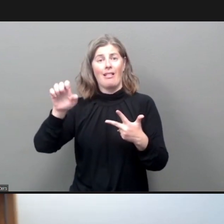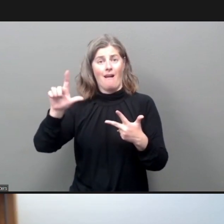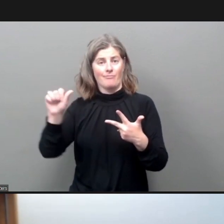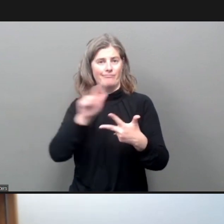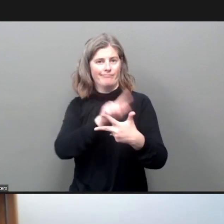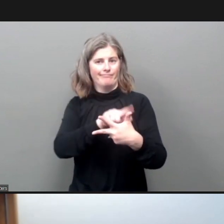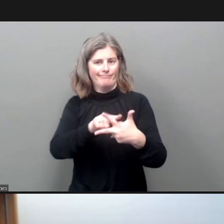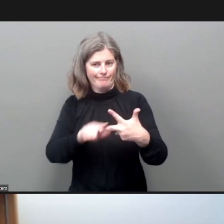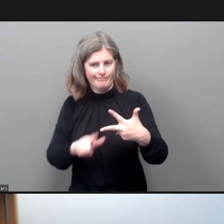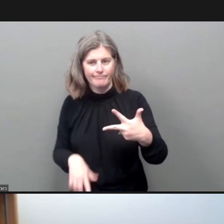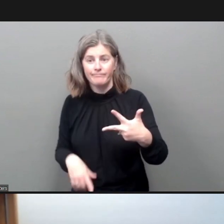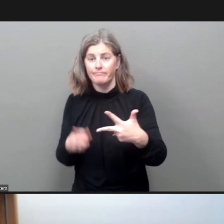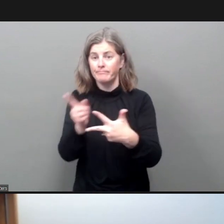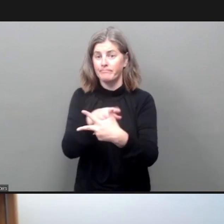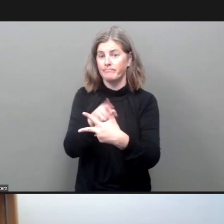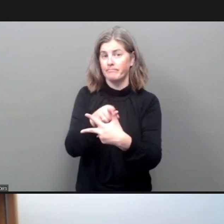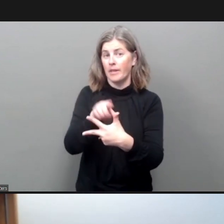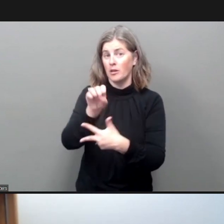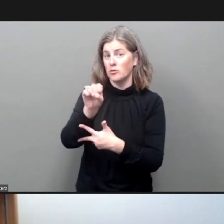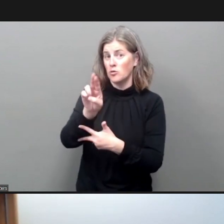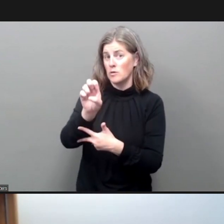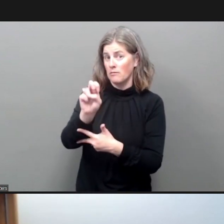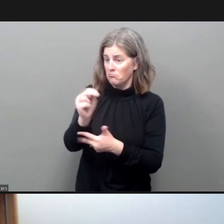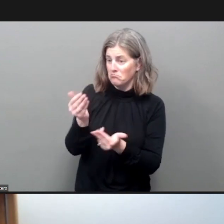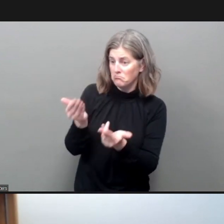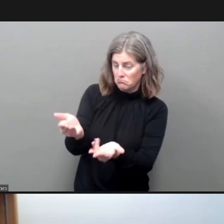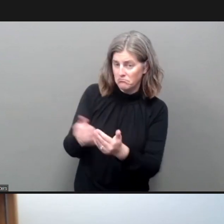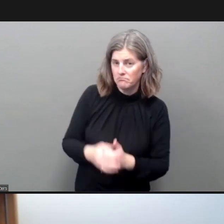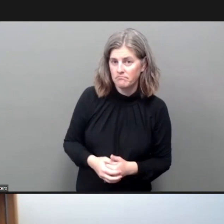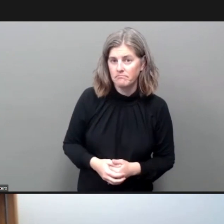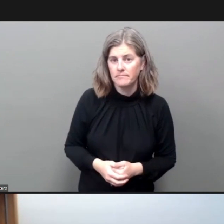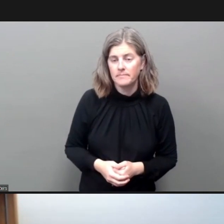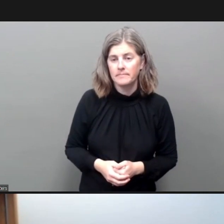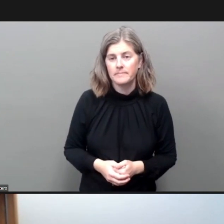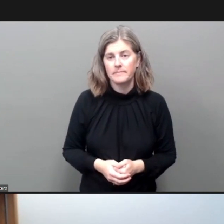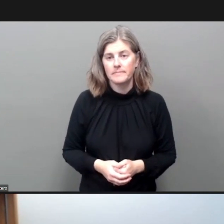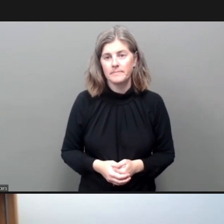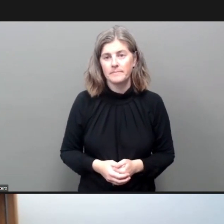So first to Susan, you are unmuted.